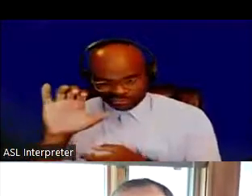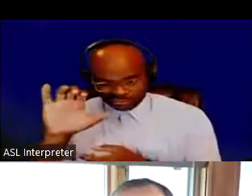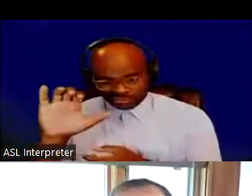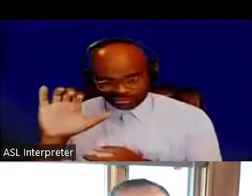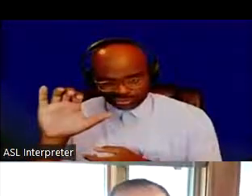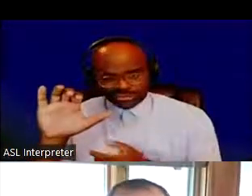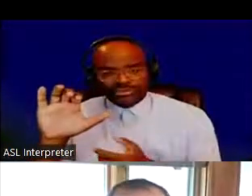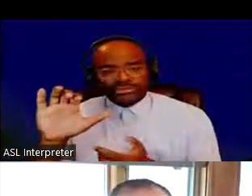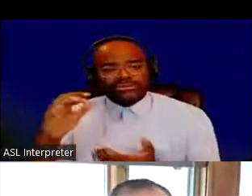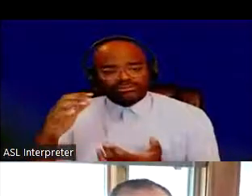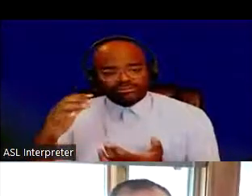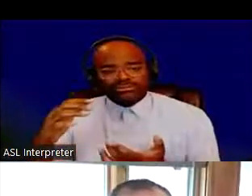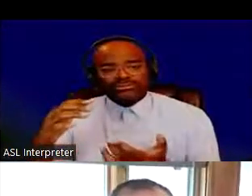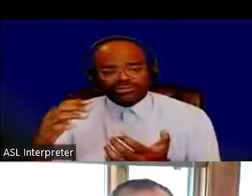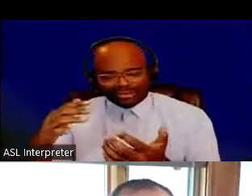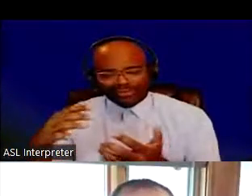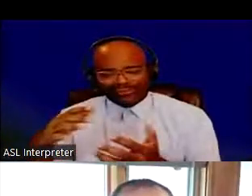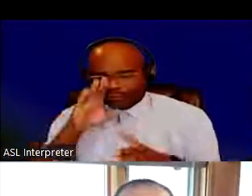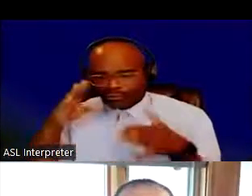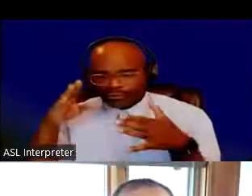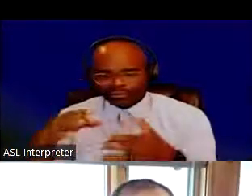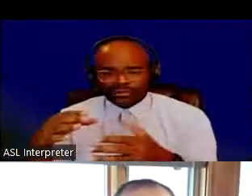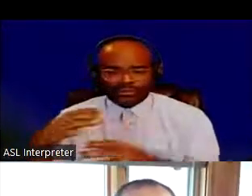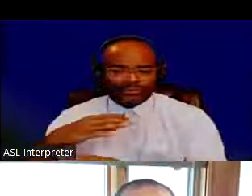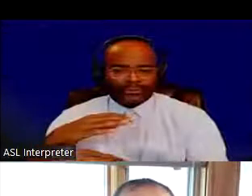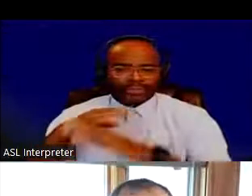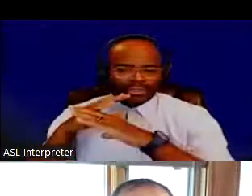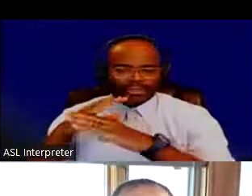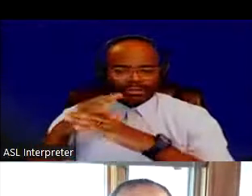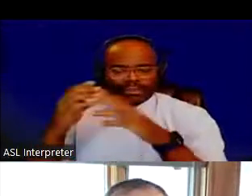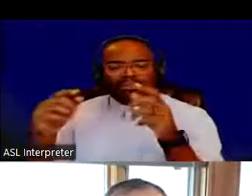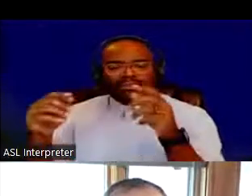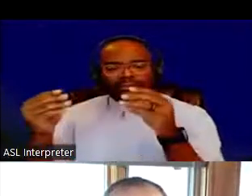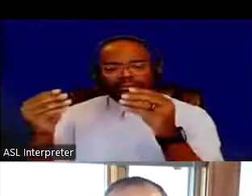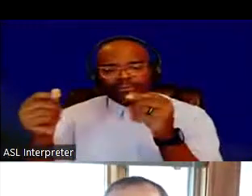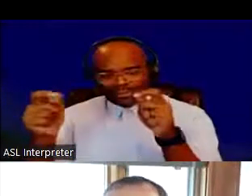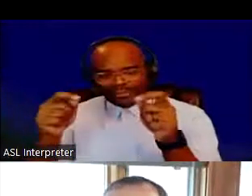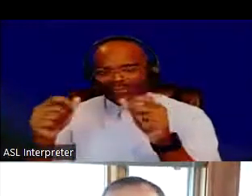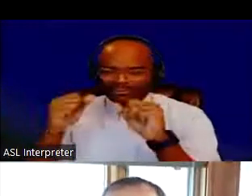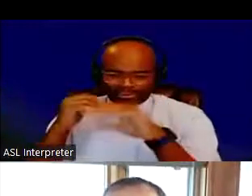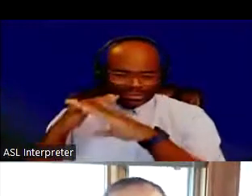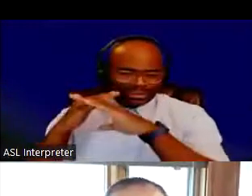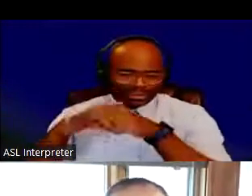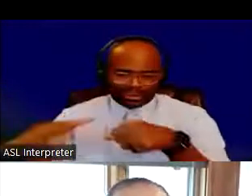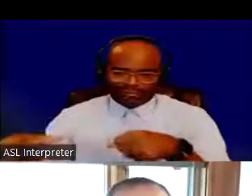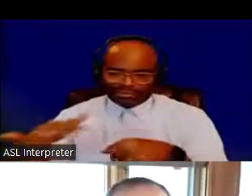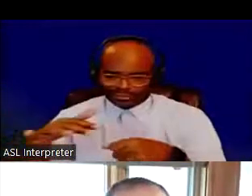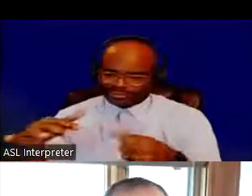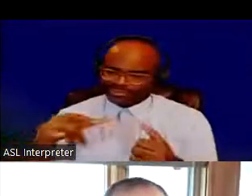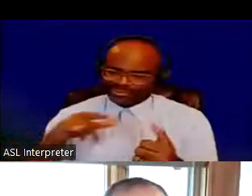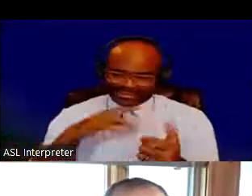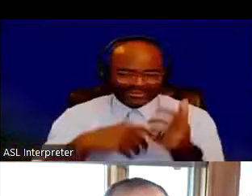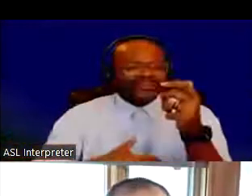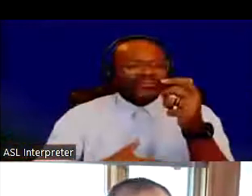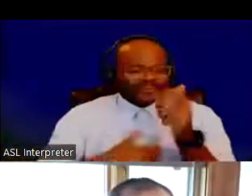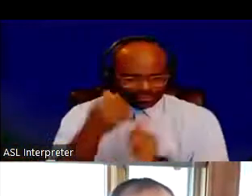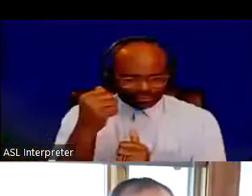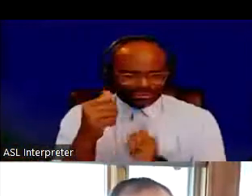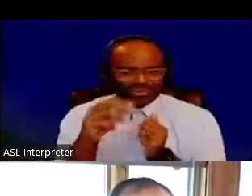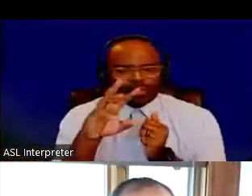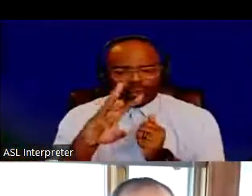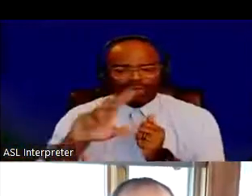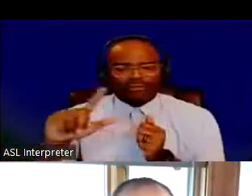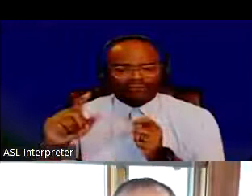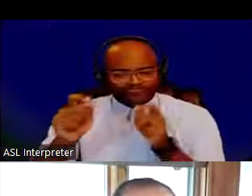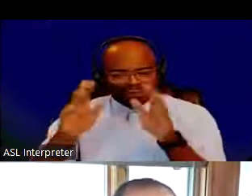with protected area management. Protected areas, protected areas, protected areas. That's most of what wildlife managers